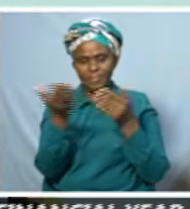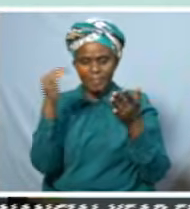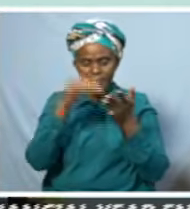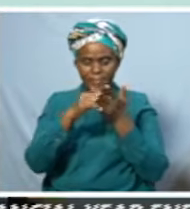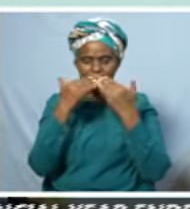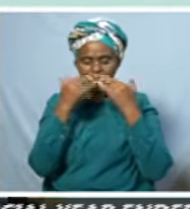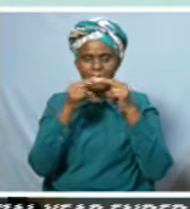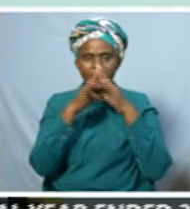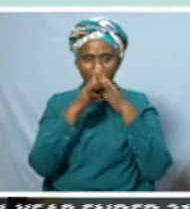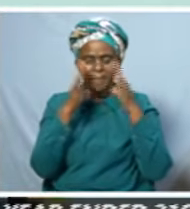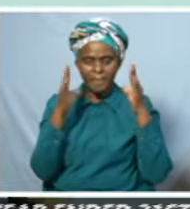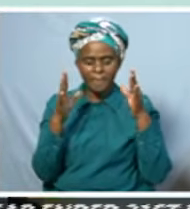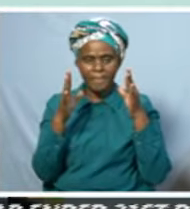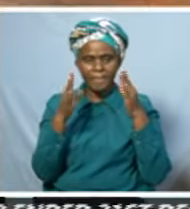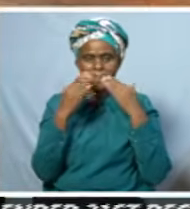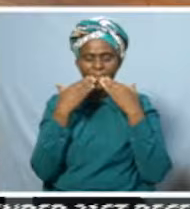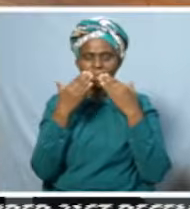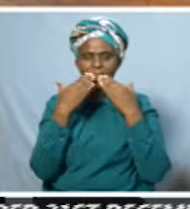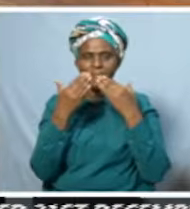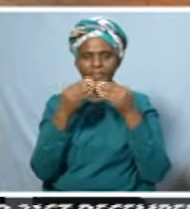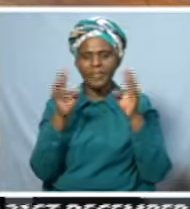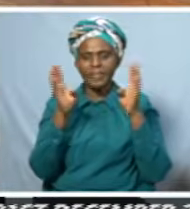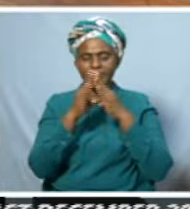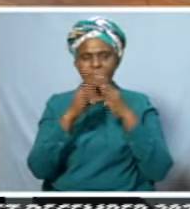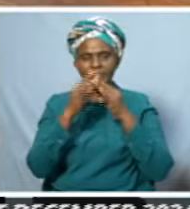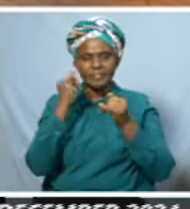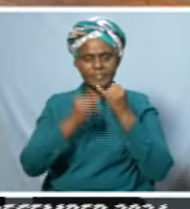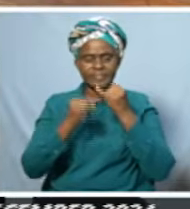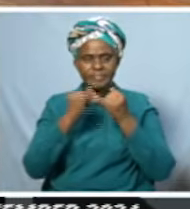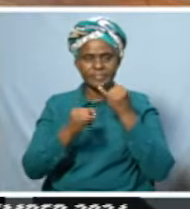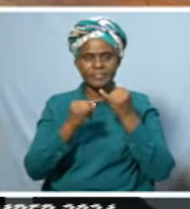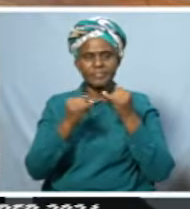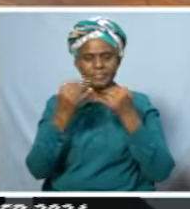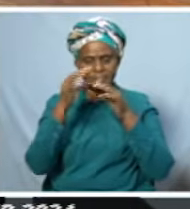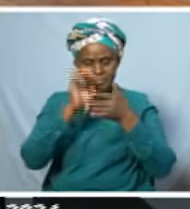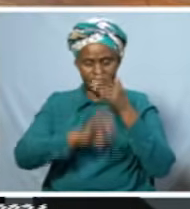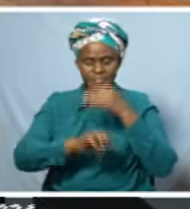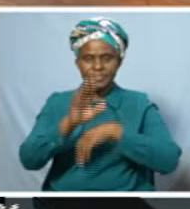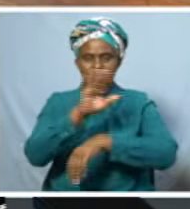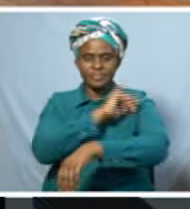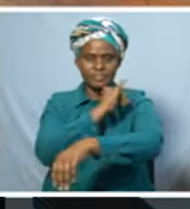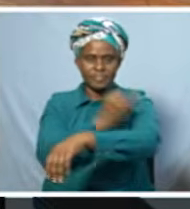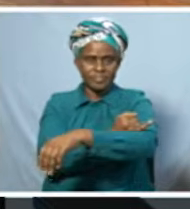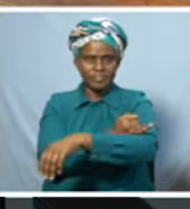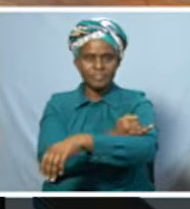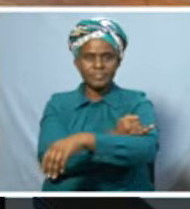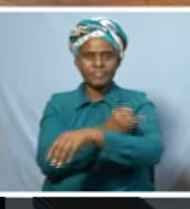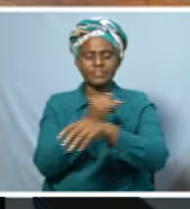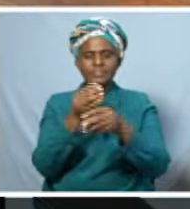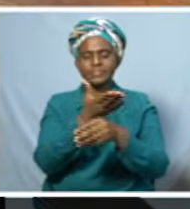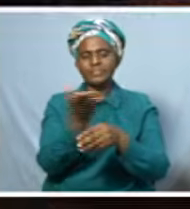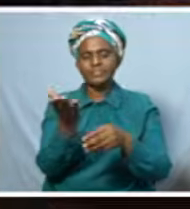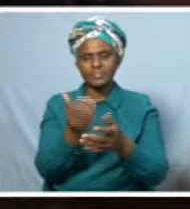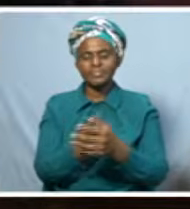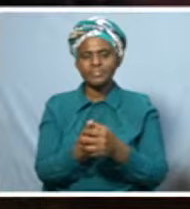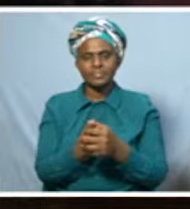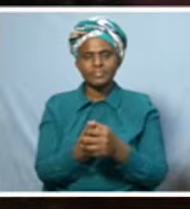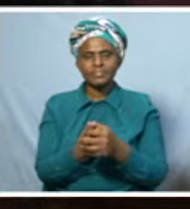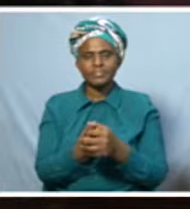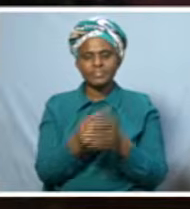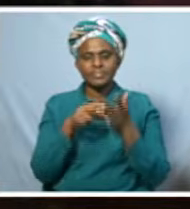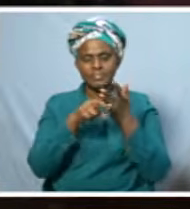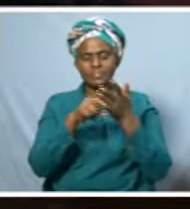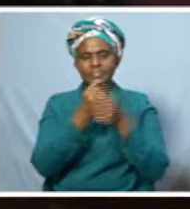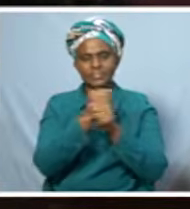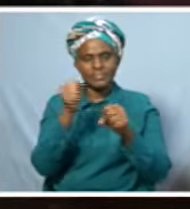again. Thank you so much. Thank you. The meeting has come to an end, and I withdraw the insurance that was conferred on you. You may